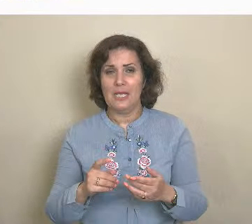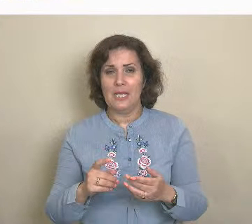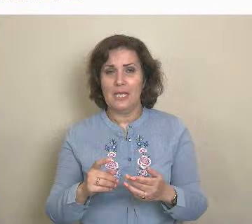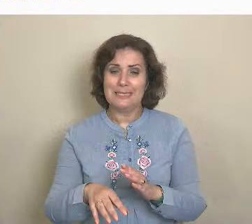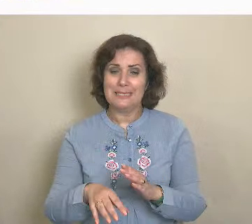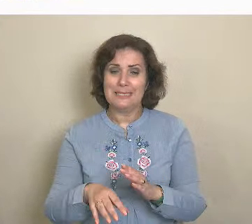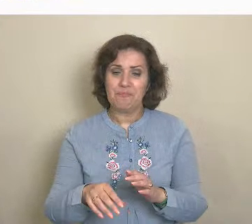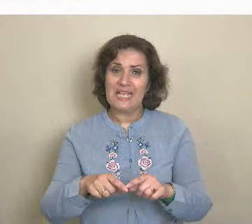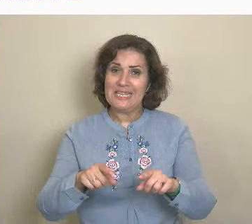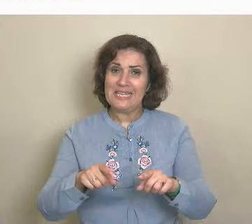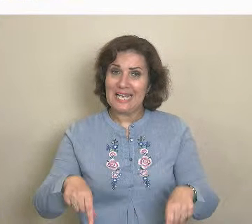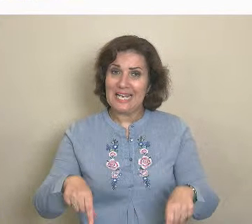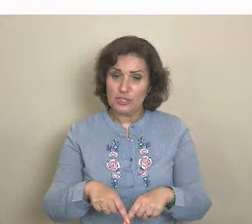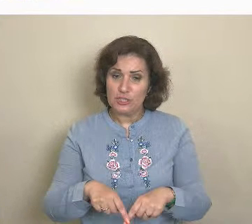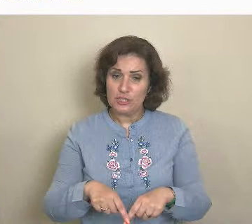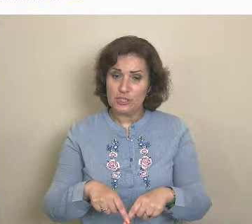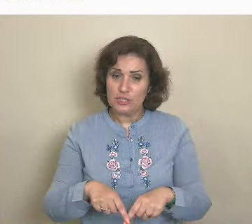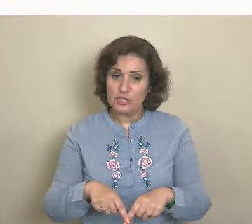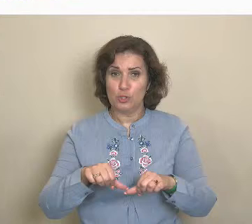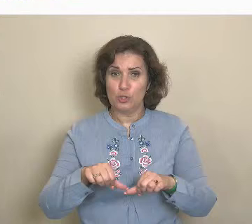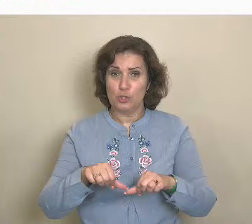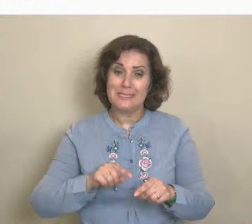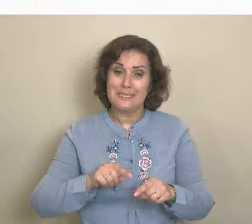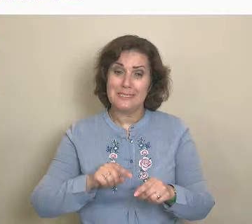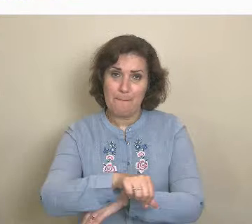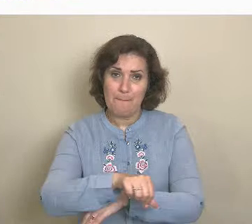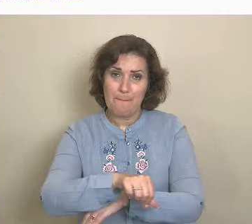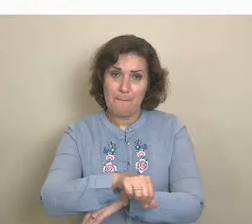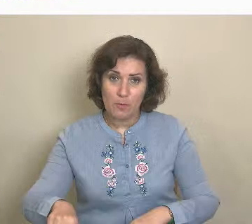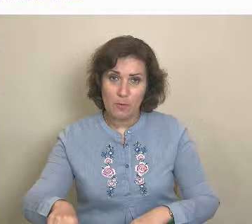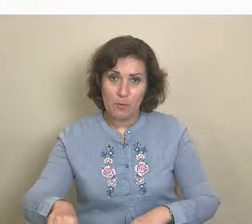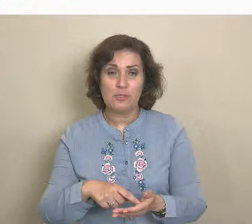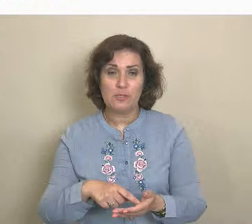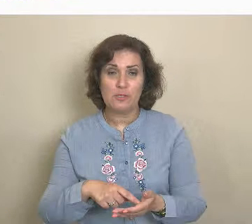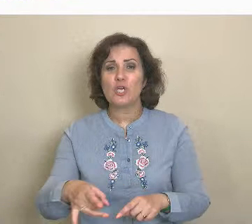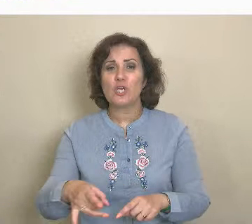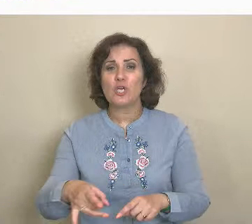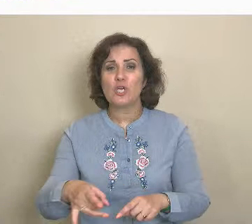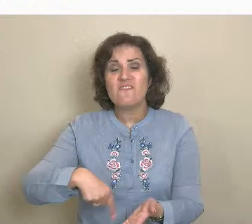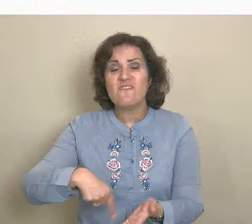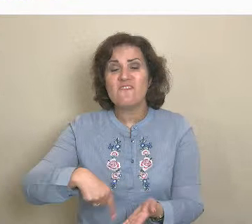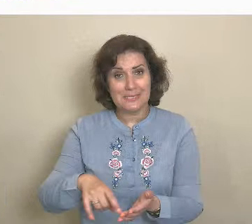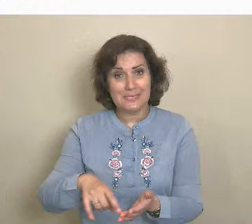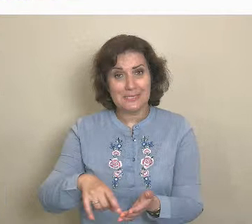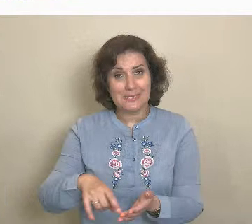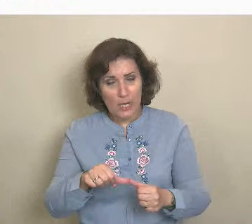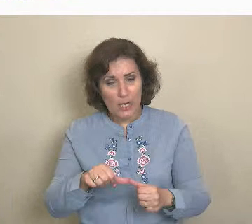city. So who is to set up the commission outside the city? Because